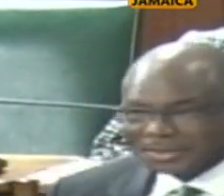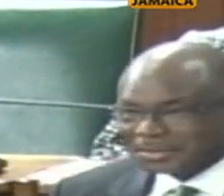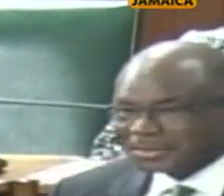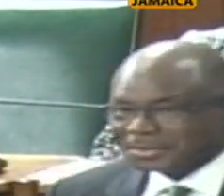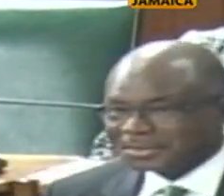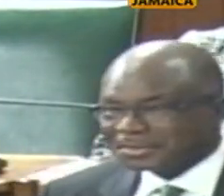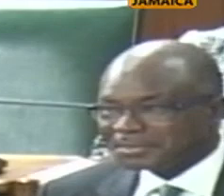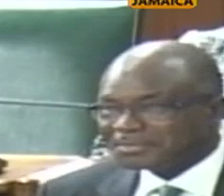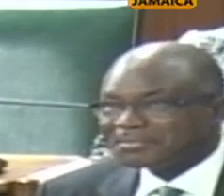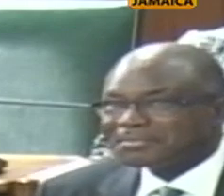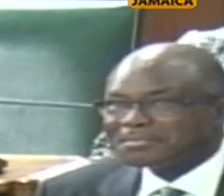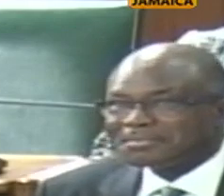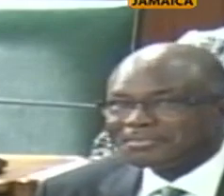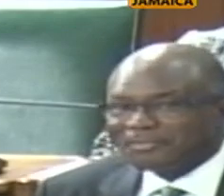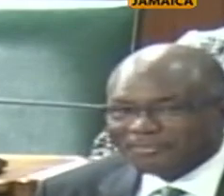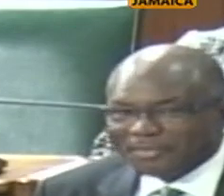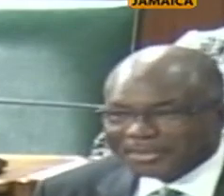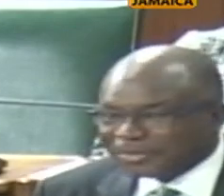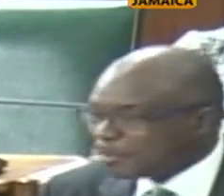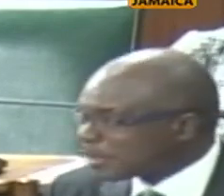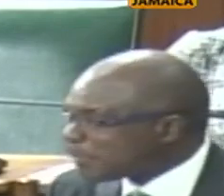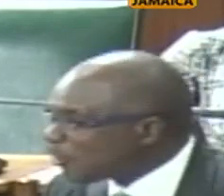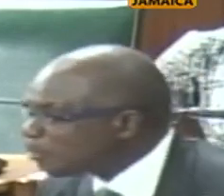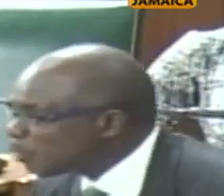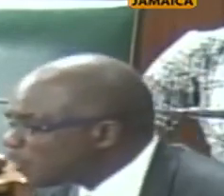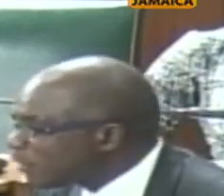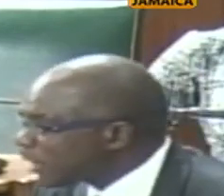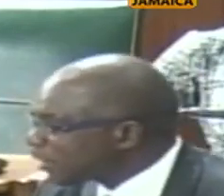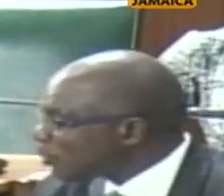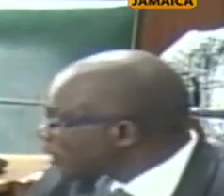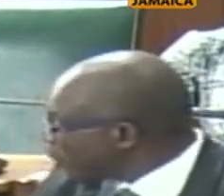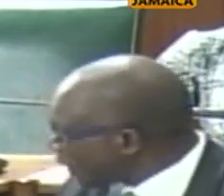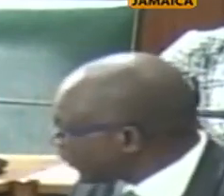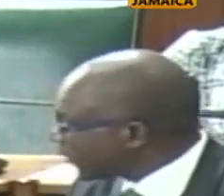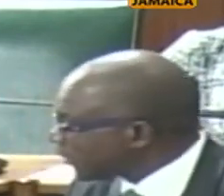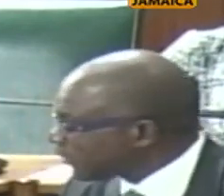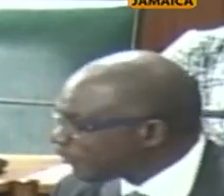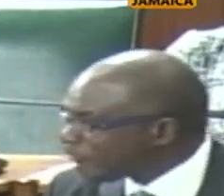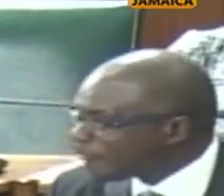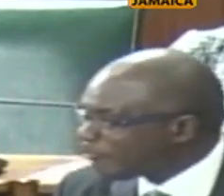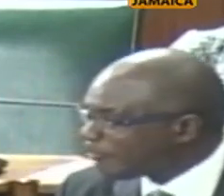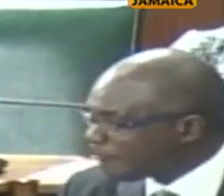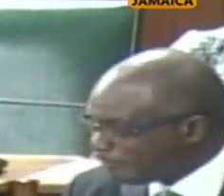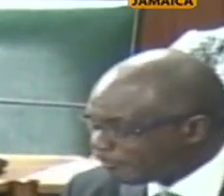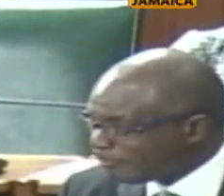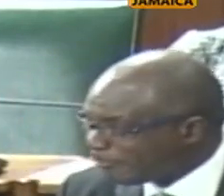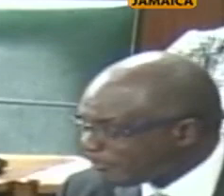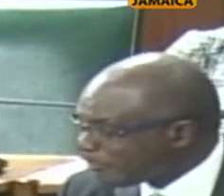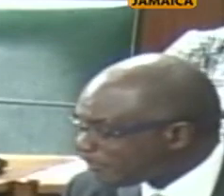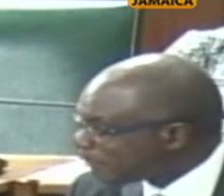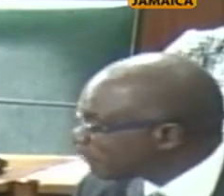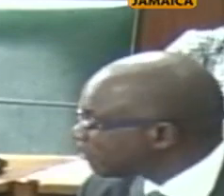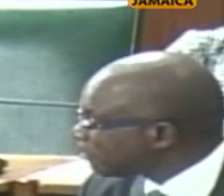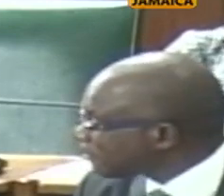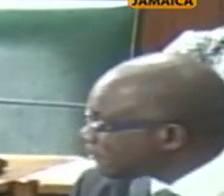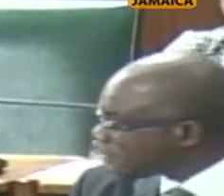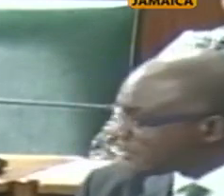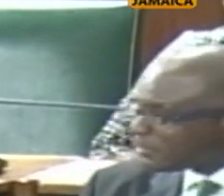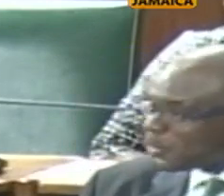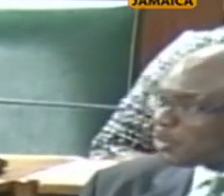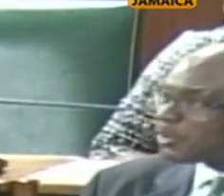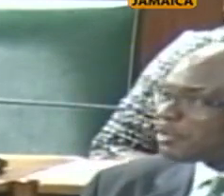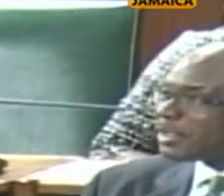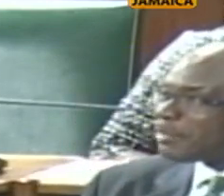orders and go straight to public business to enable the members who will be speaking in the constituency